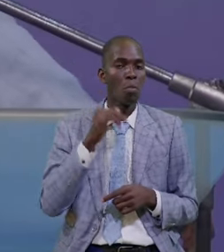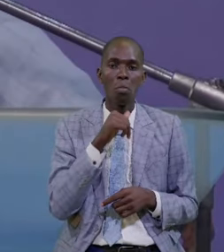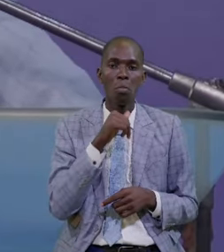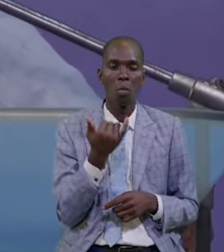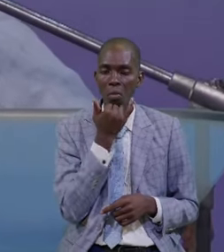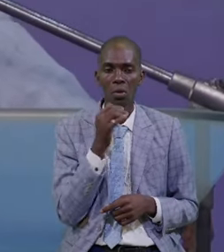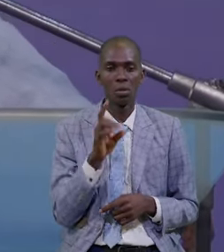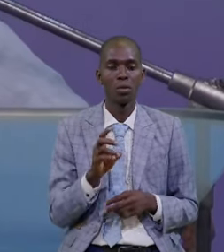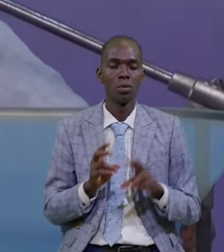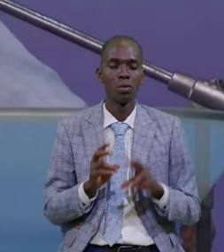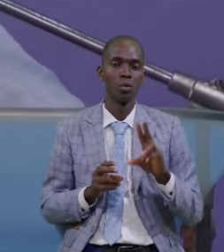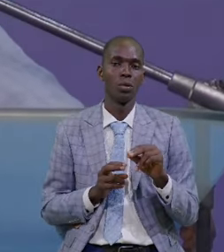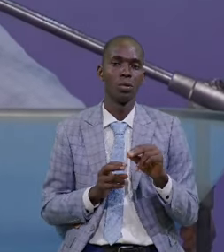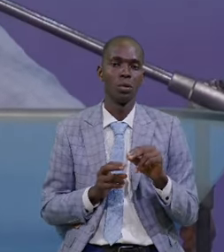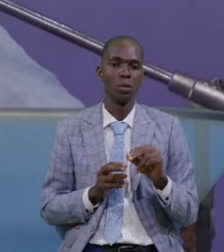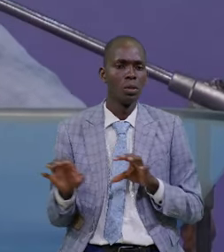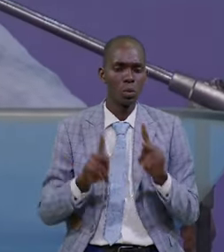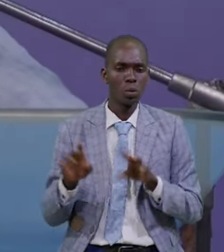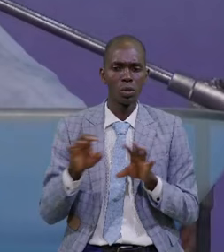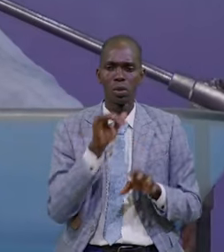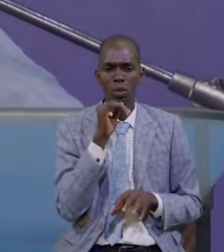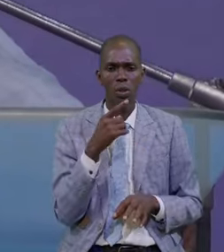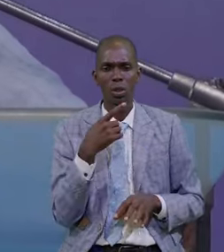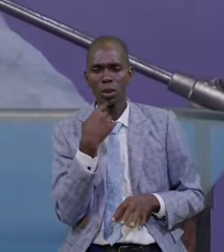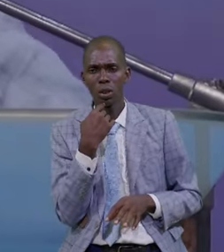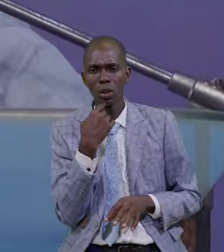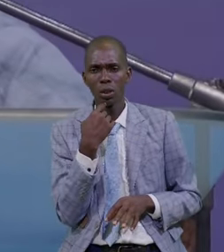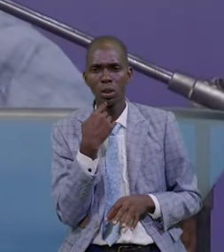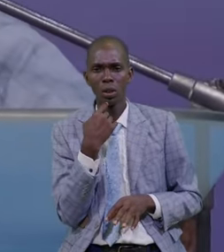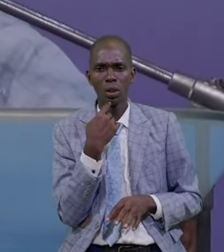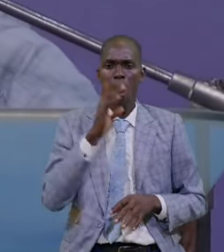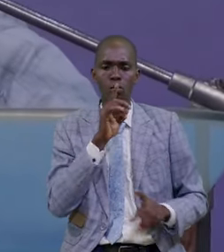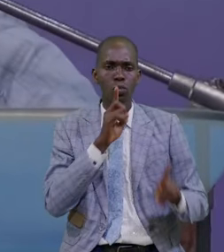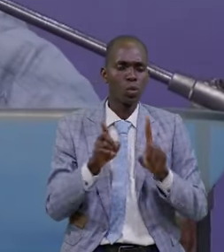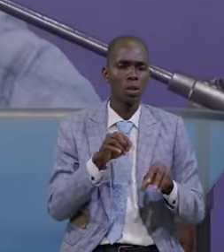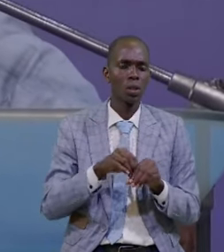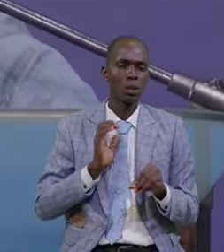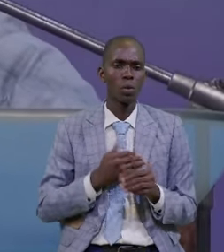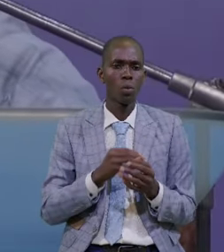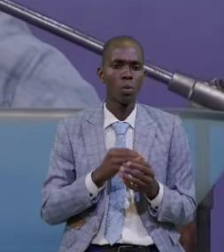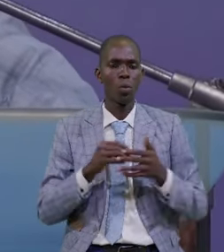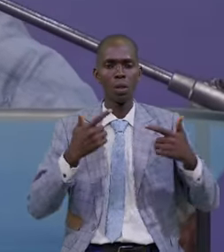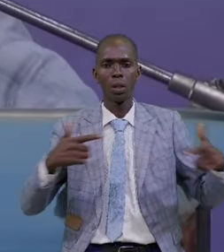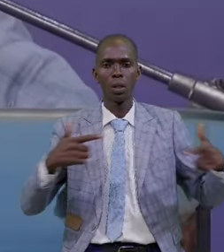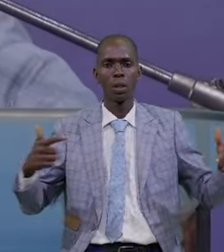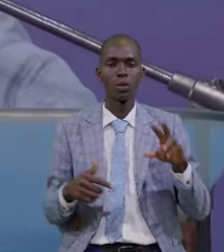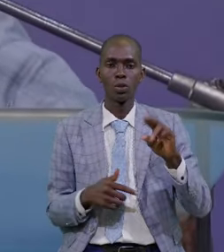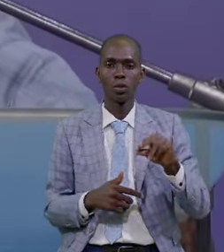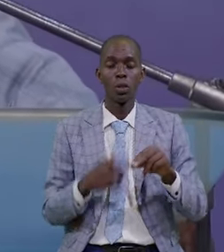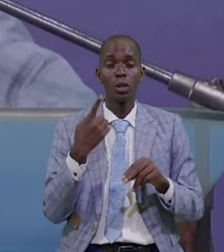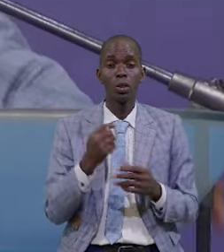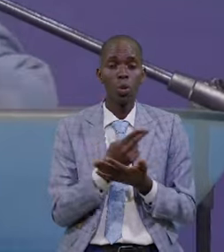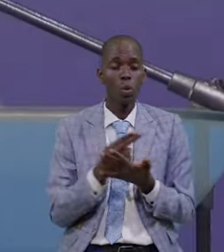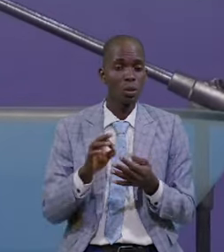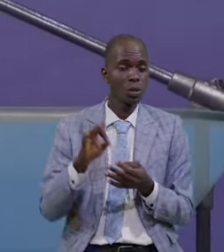They didn't rise up to say, why did you talk the way you talk? The Holy Ghost in that